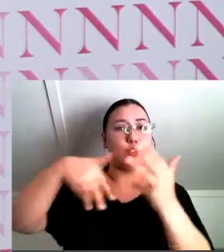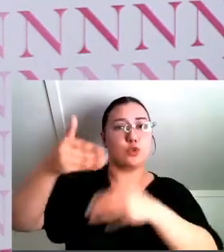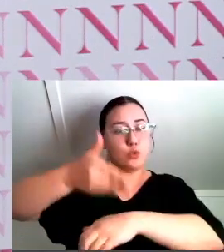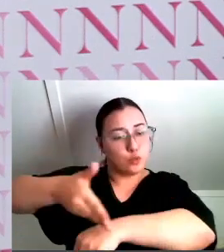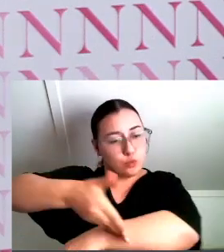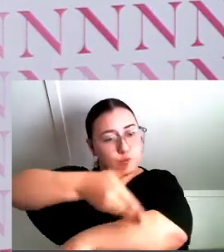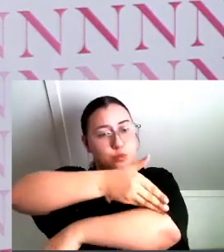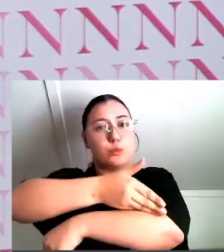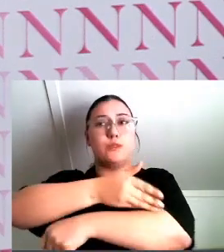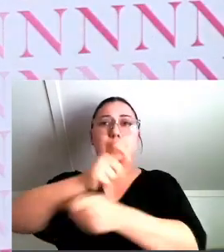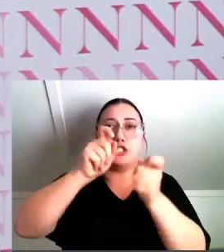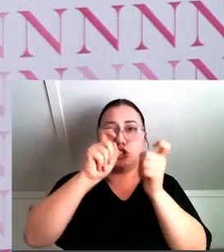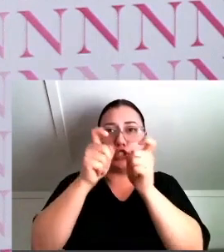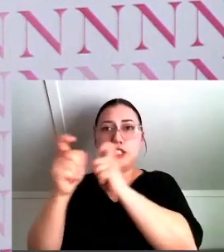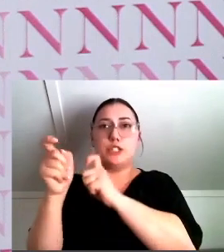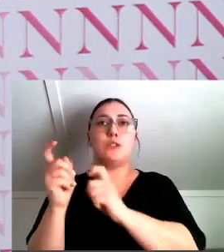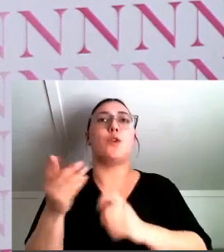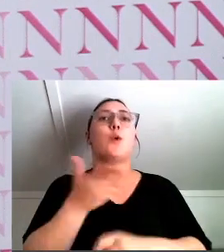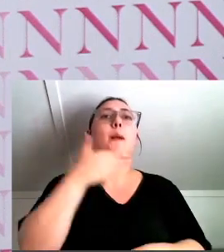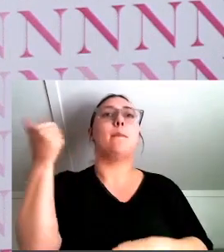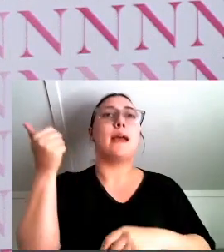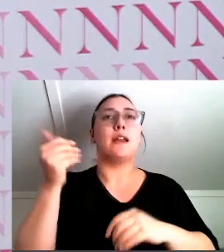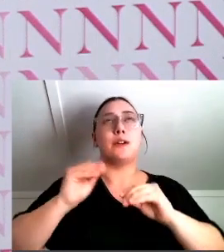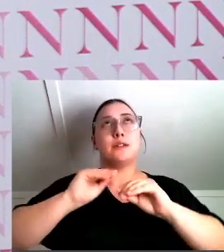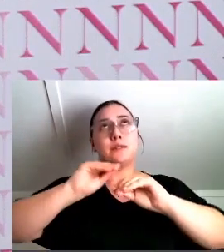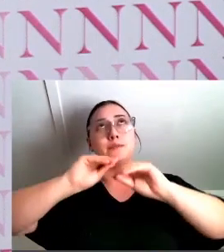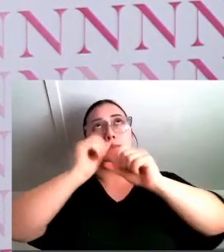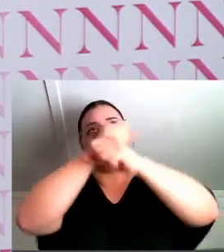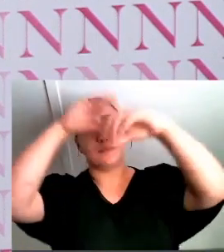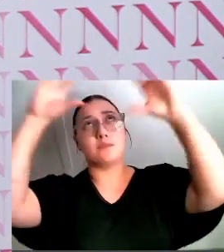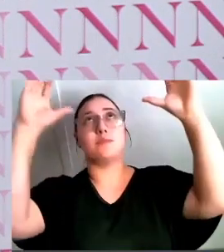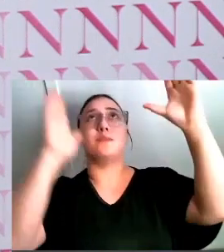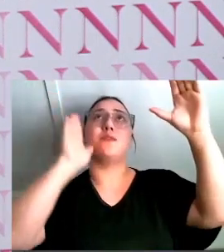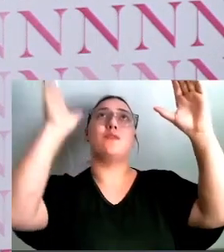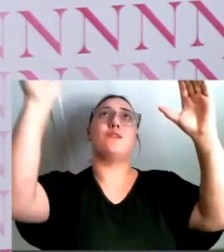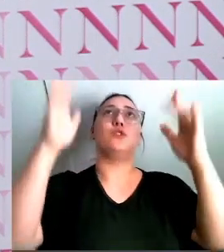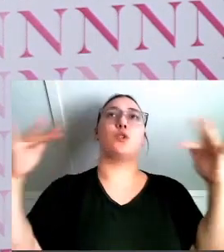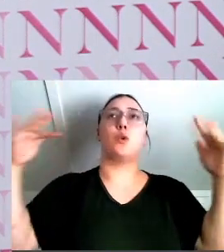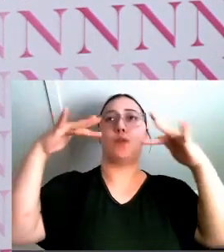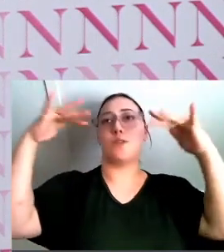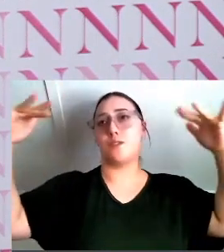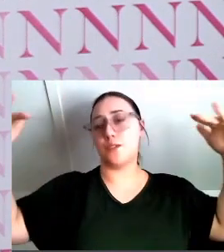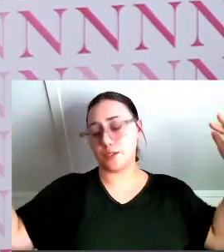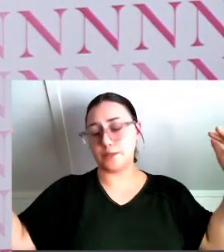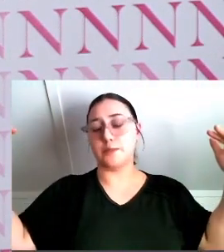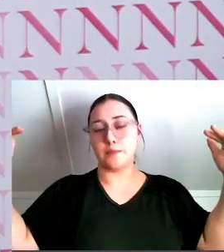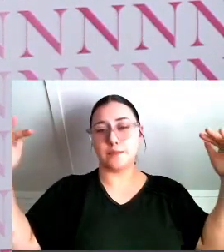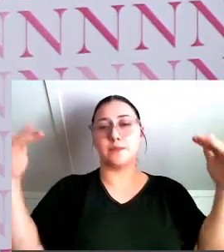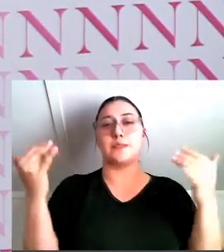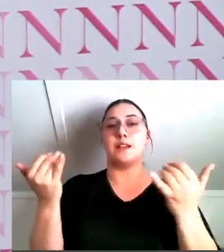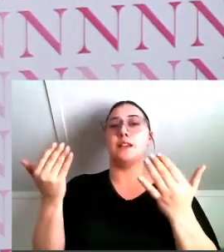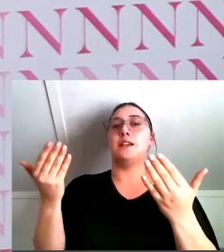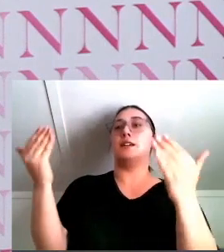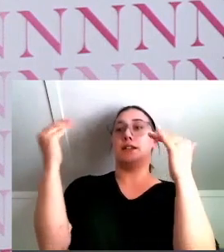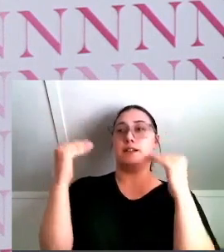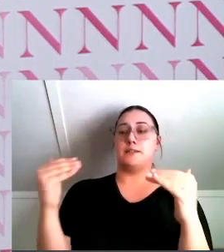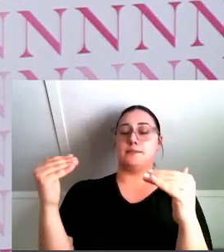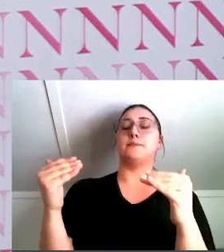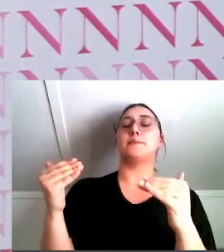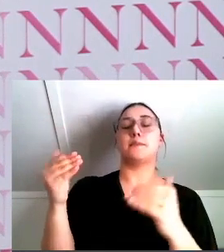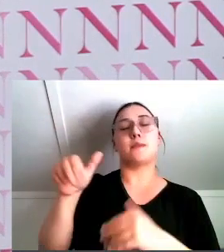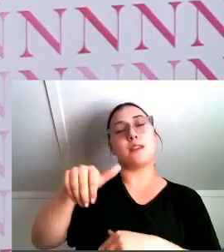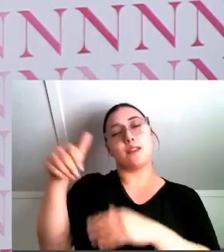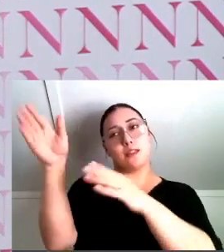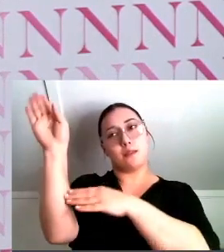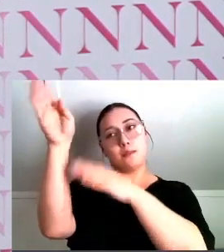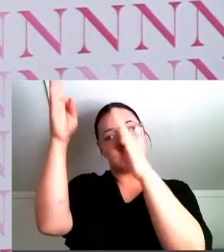Dr. Julian Chambliss served as professor of history in the Department of History at Rollins College from 2004 to 2018. He joined